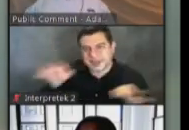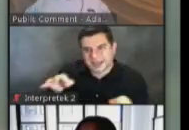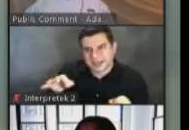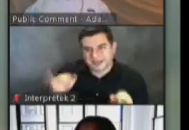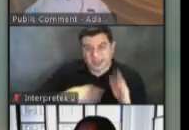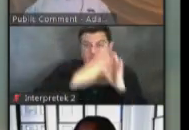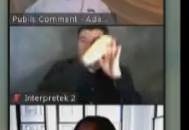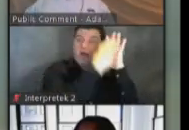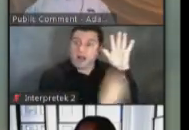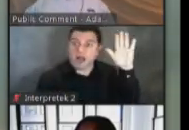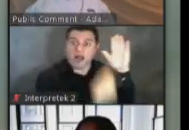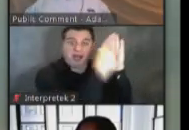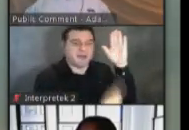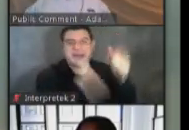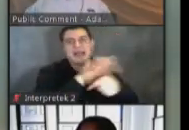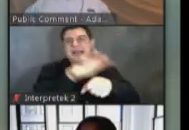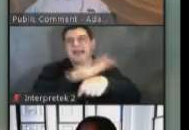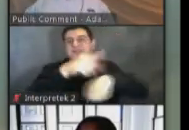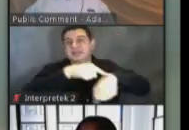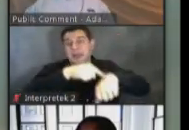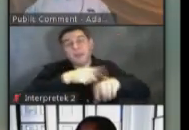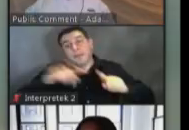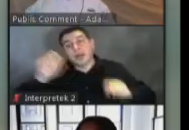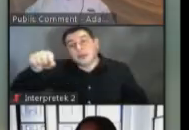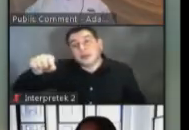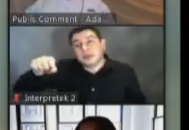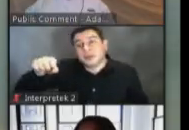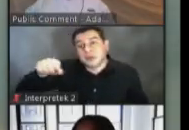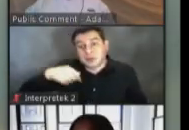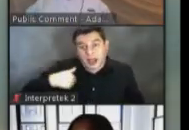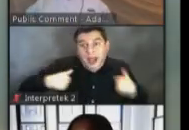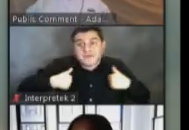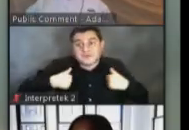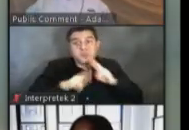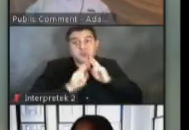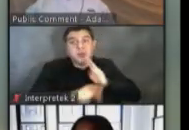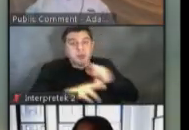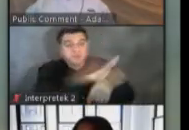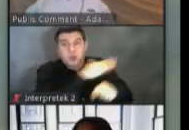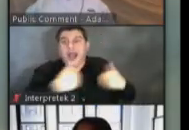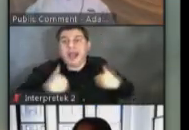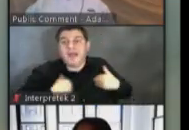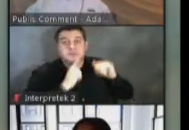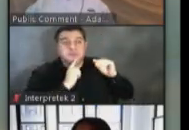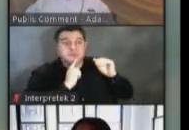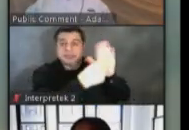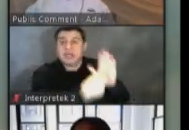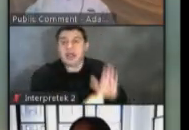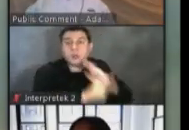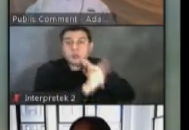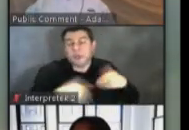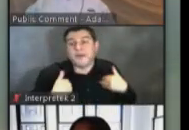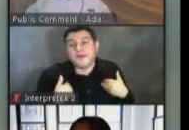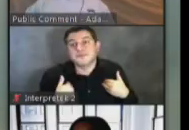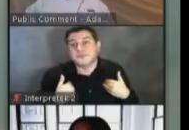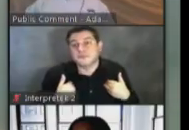contained in the full report. Maybe not so much the presentation today, but they are there in the written report. As well with the linkage fee question, I mean, that'd be a